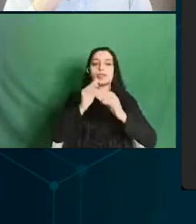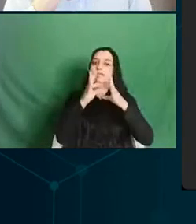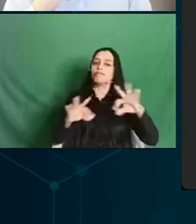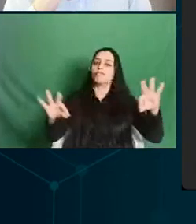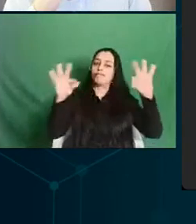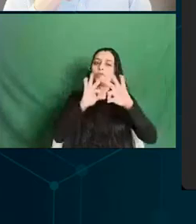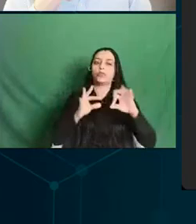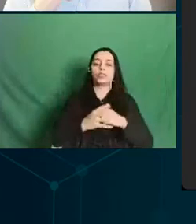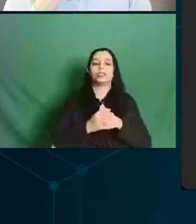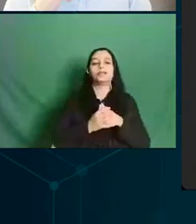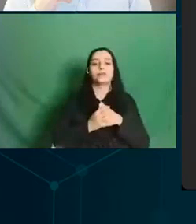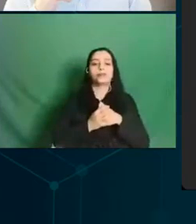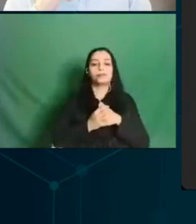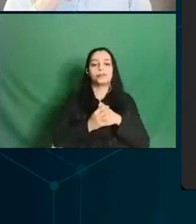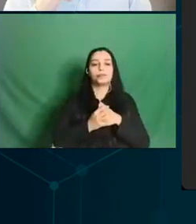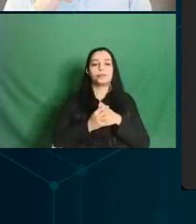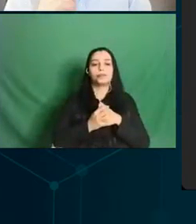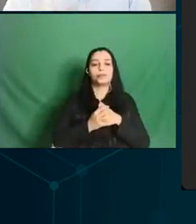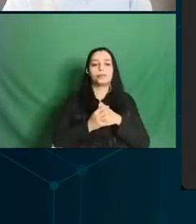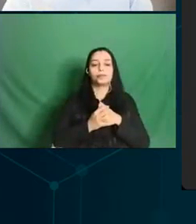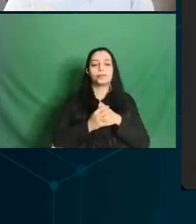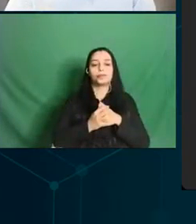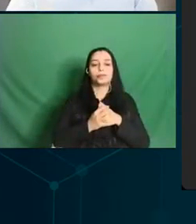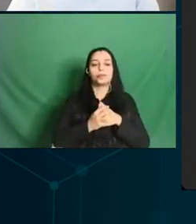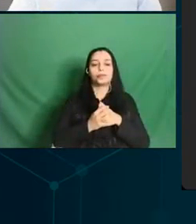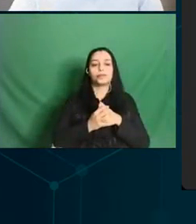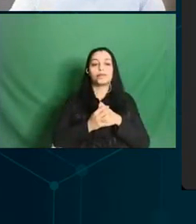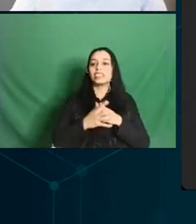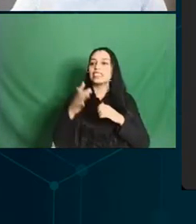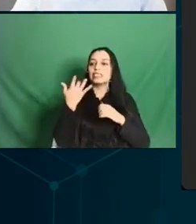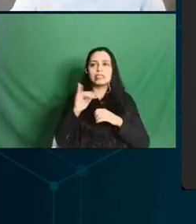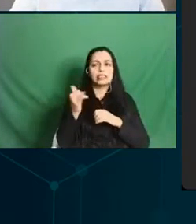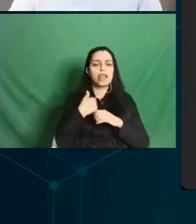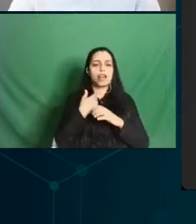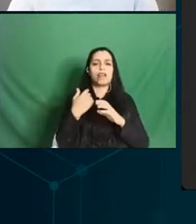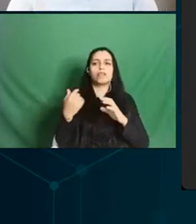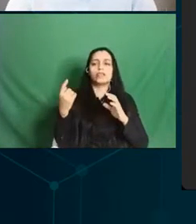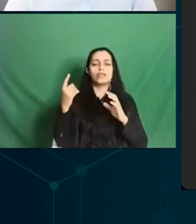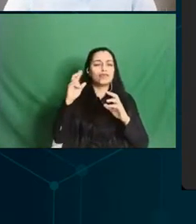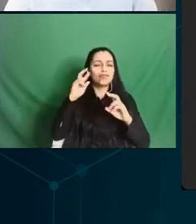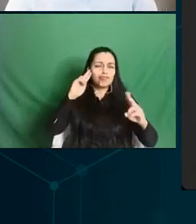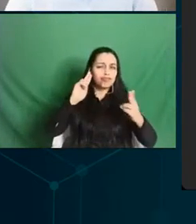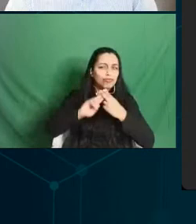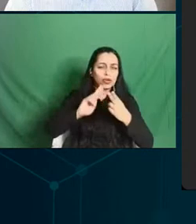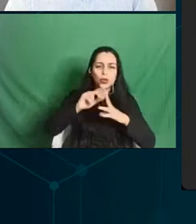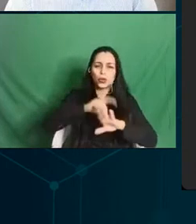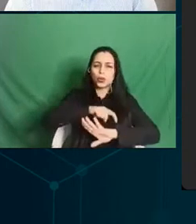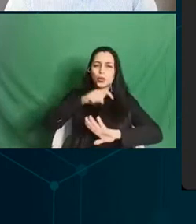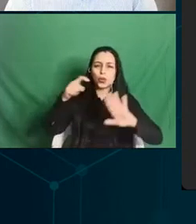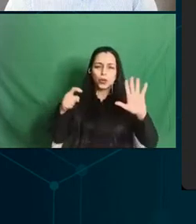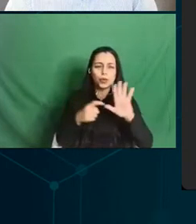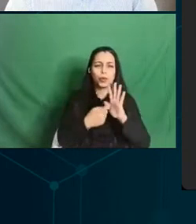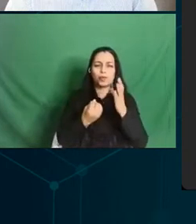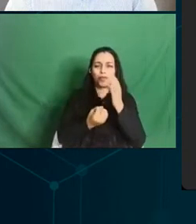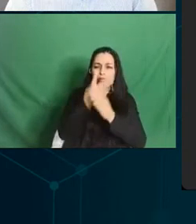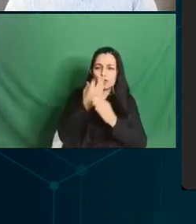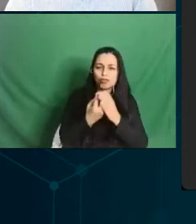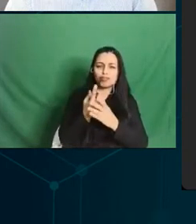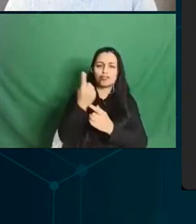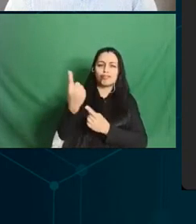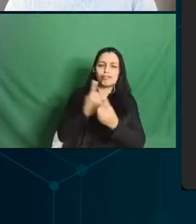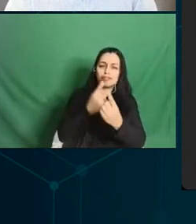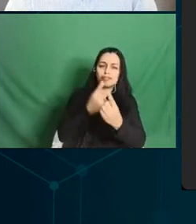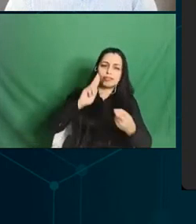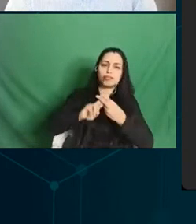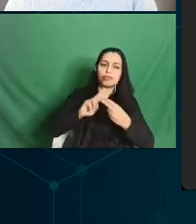it's even more valuable. Abel, any? Yeah, I think we can call it there, John. One thing I